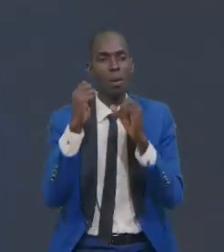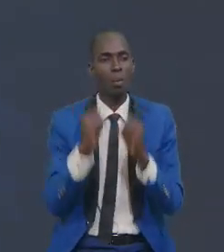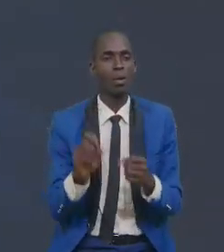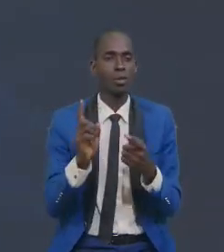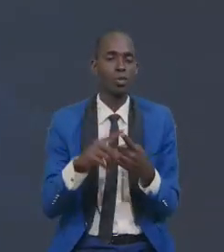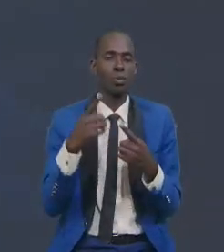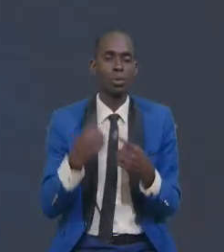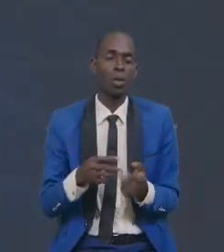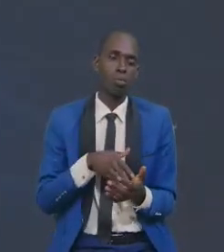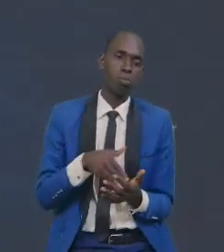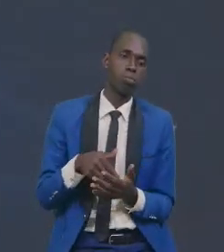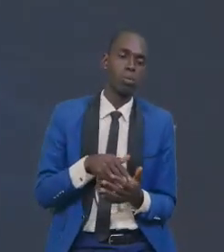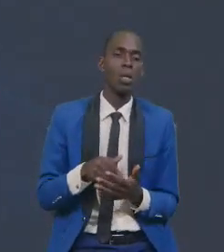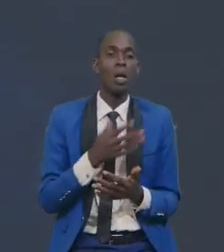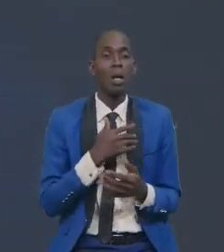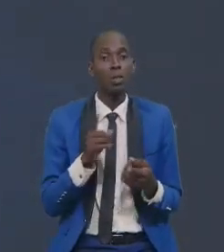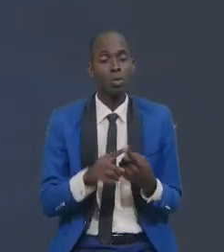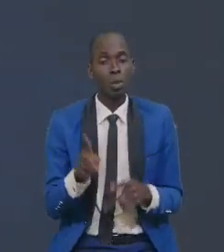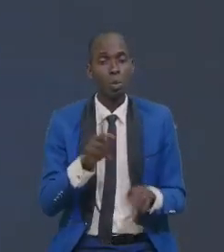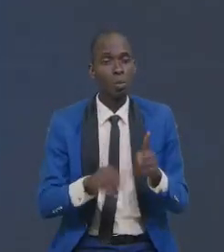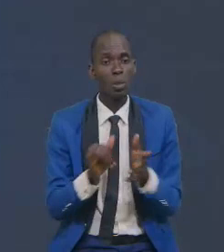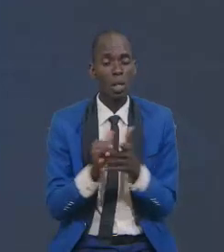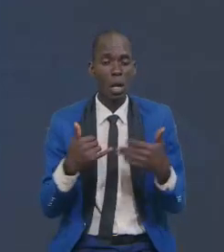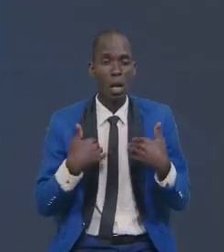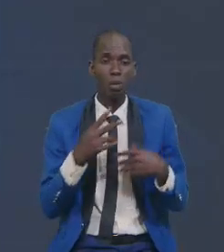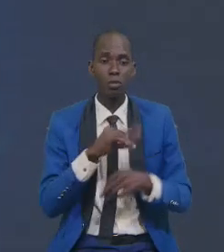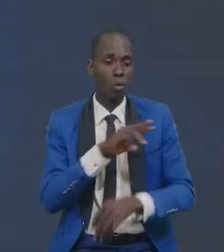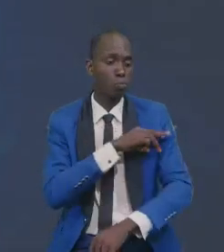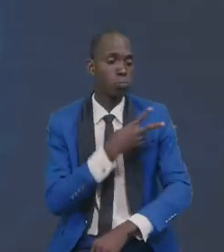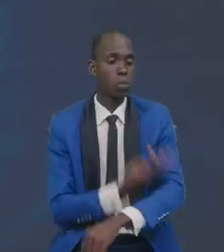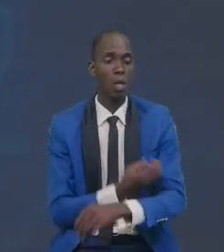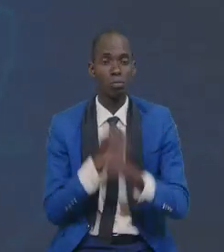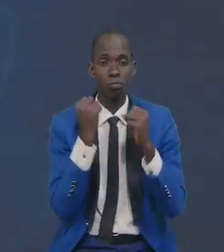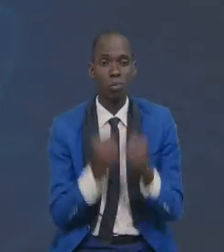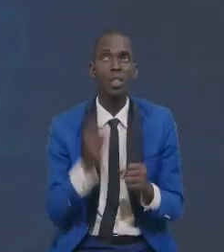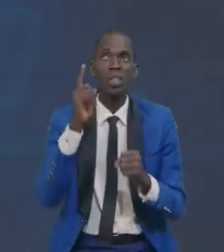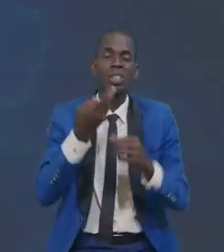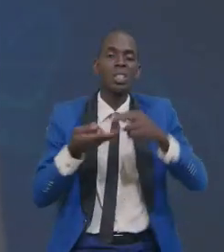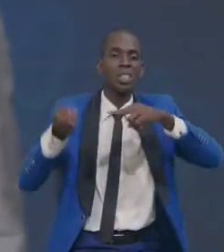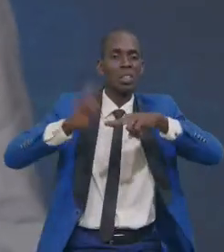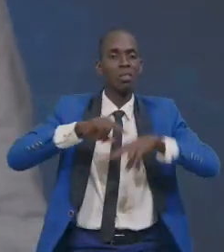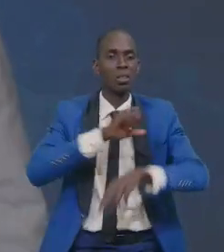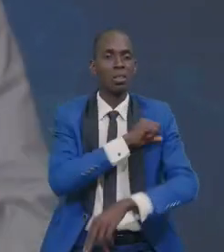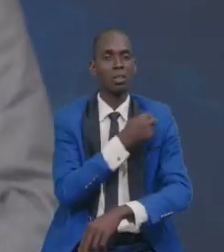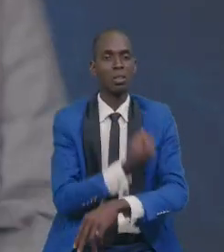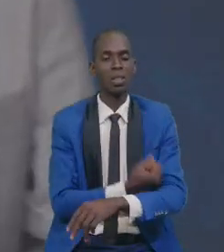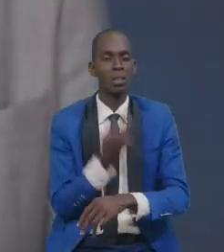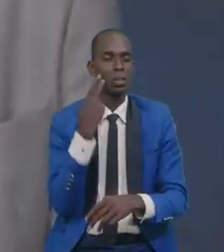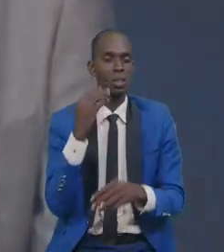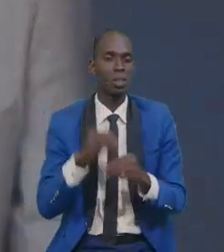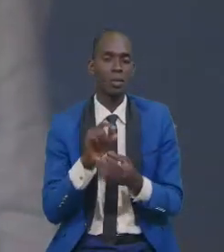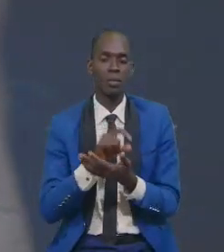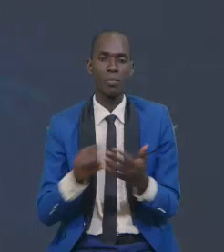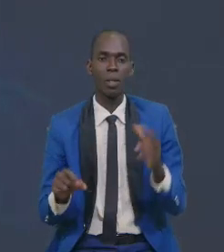and to them that have no might he increaseth strength. And then in verse 30 he tells